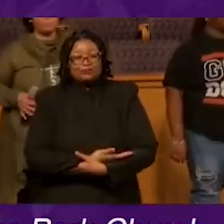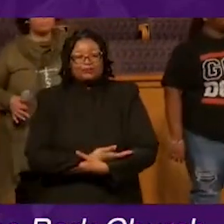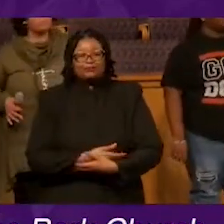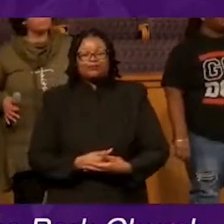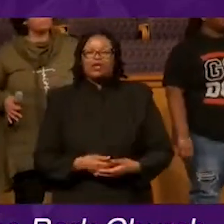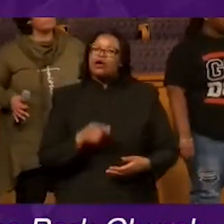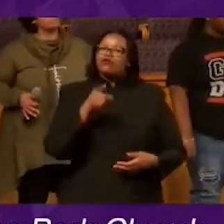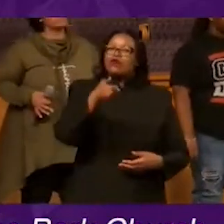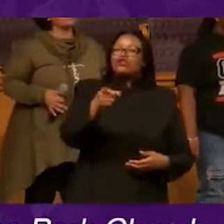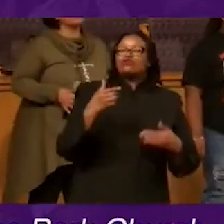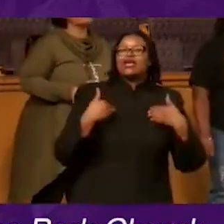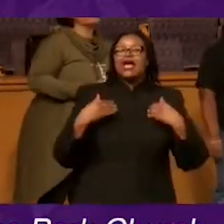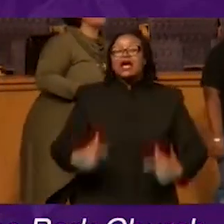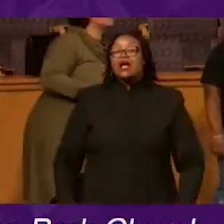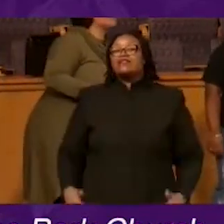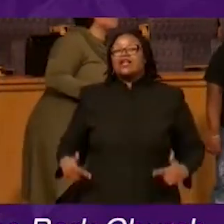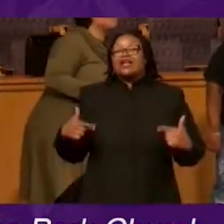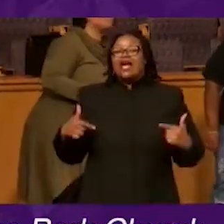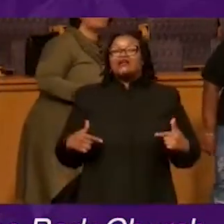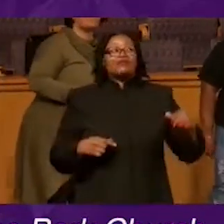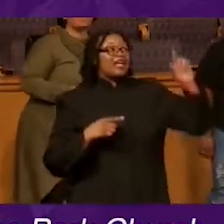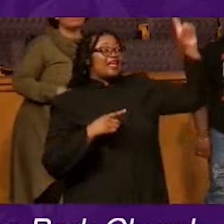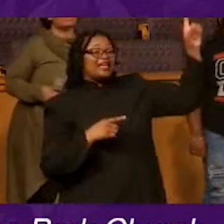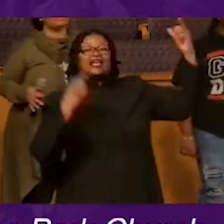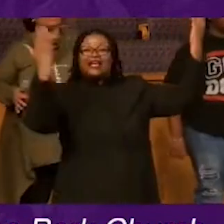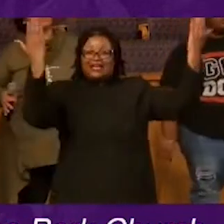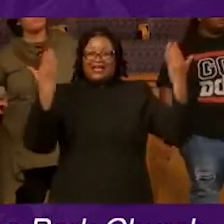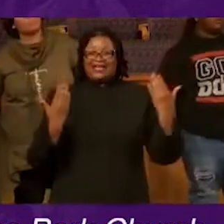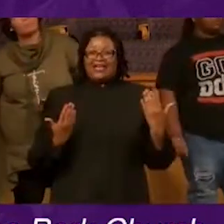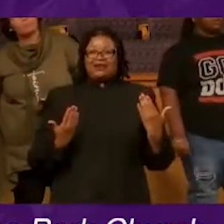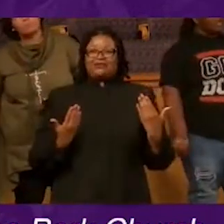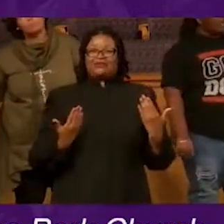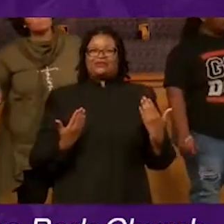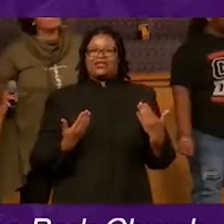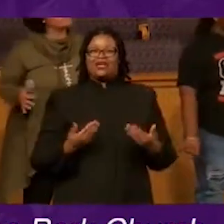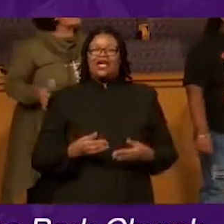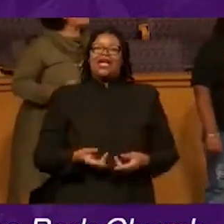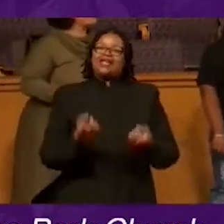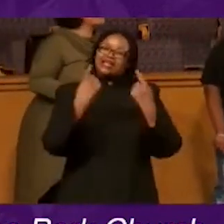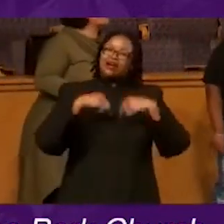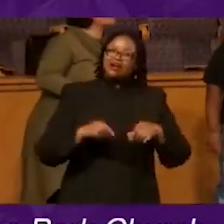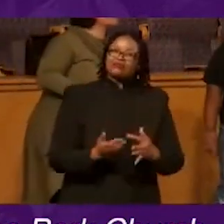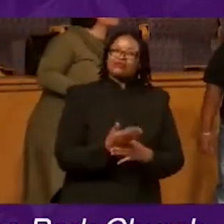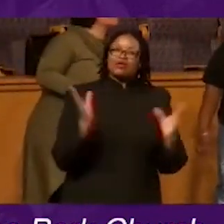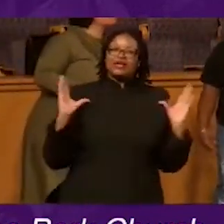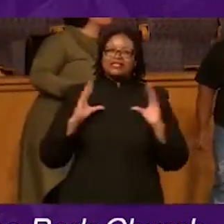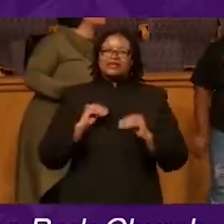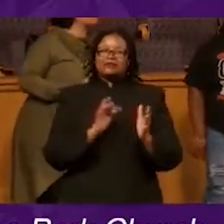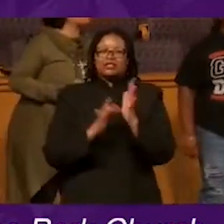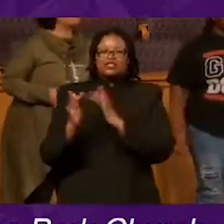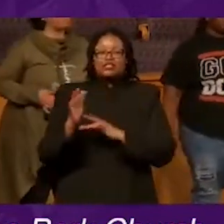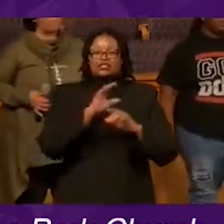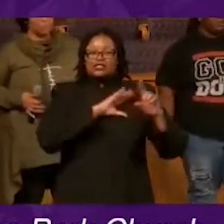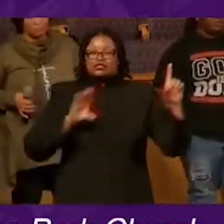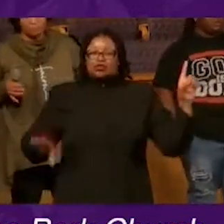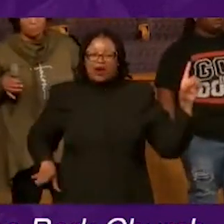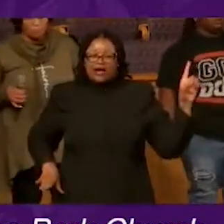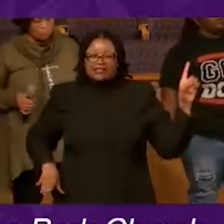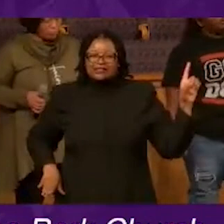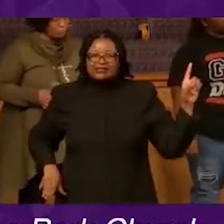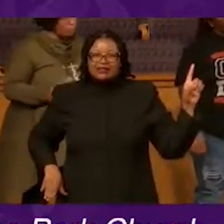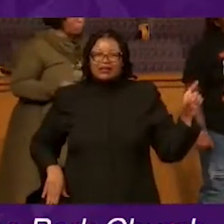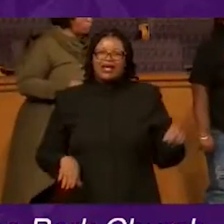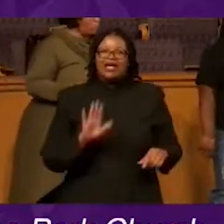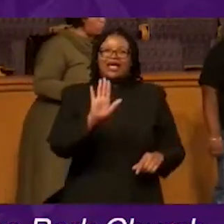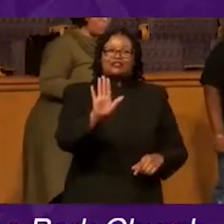For you to have the life that I can give. And that comes through accepting his son Jesus as Lord and Savior of